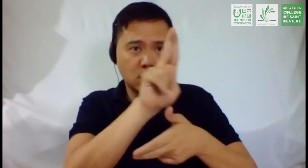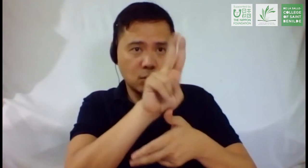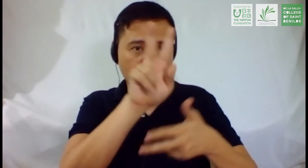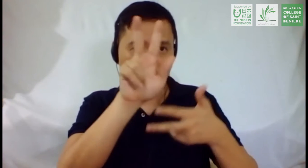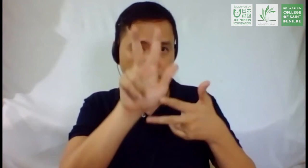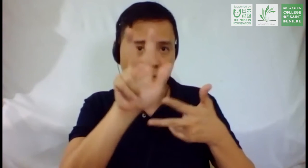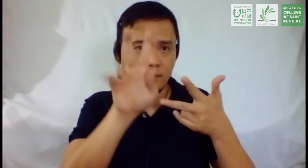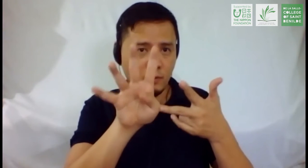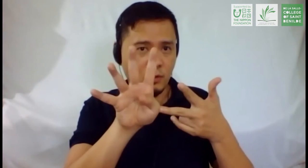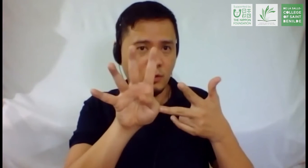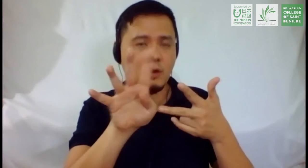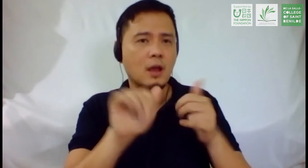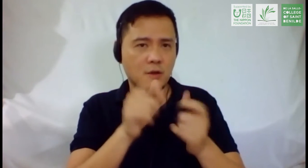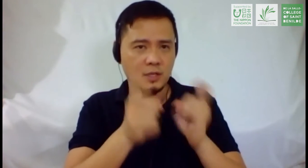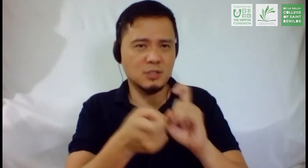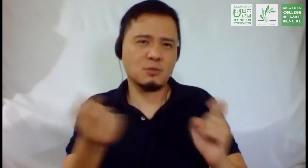delay.